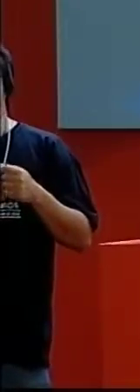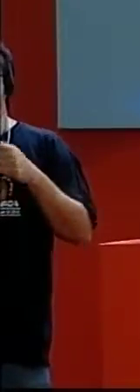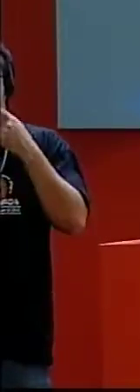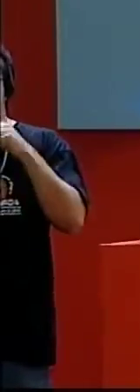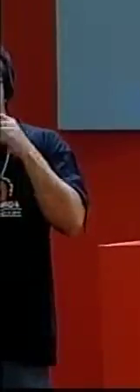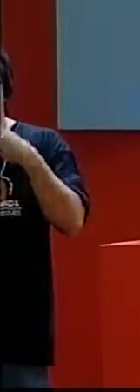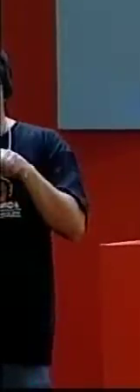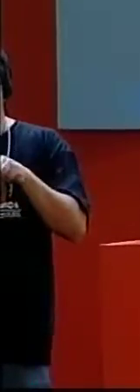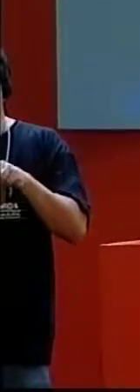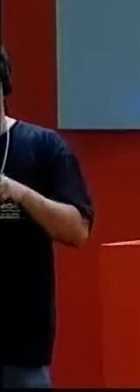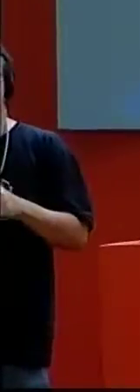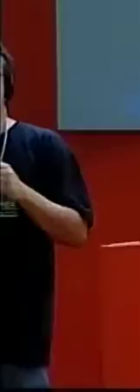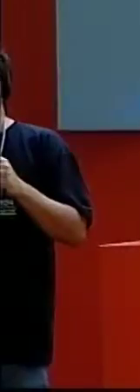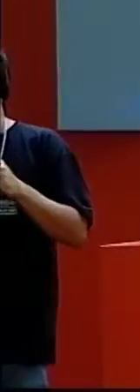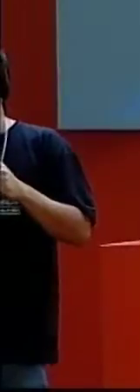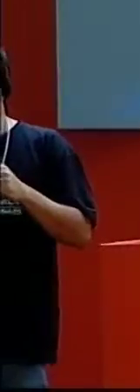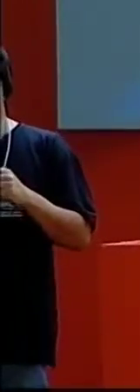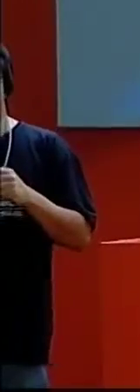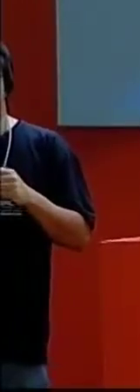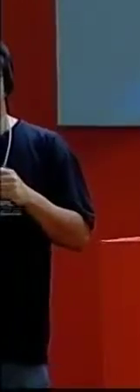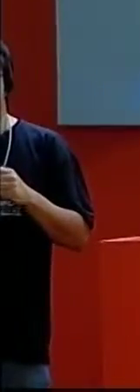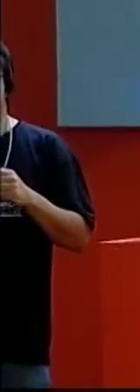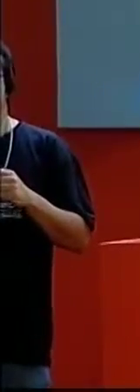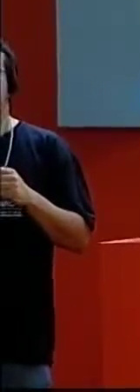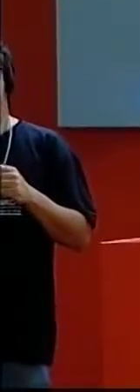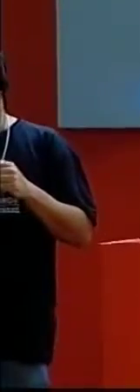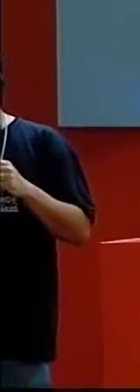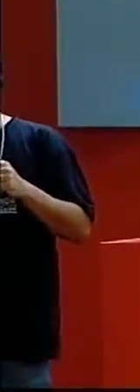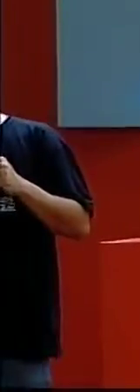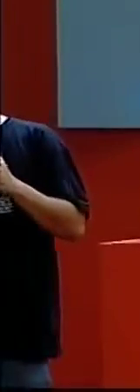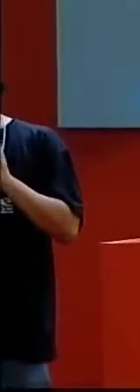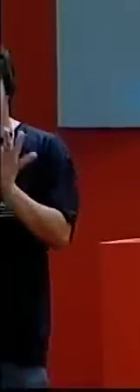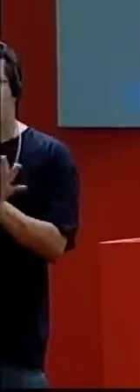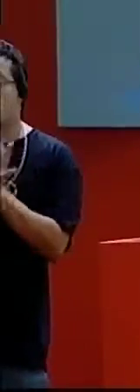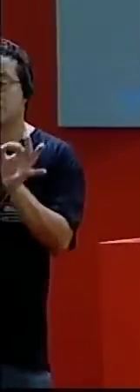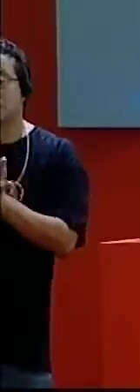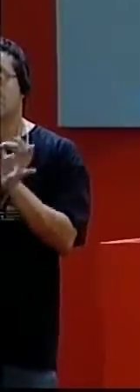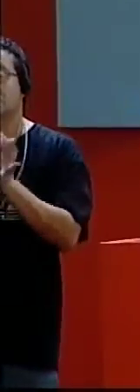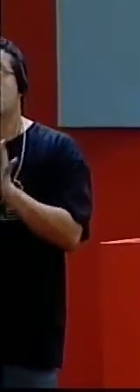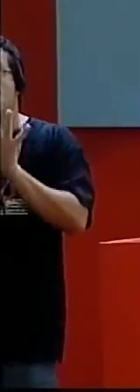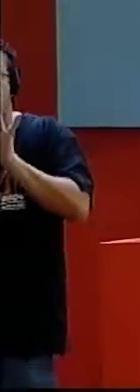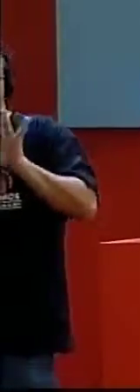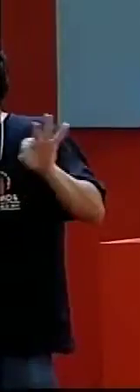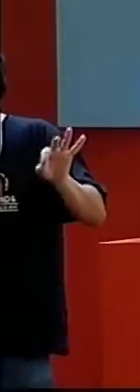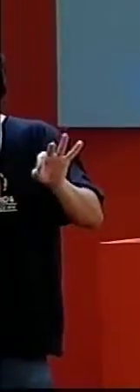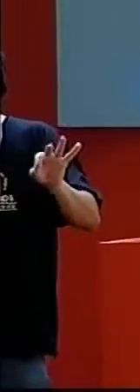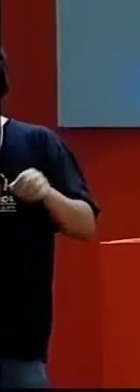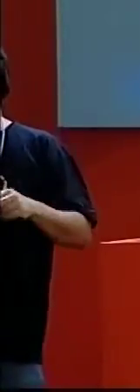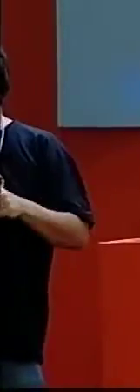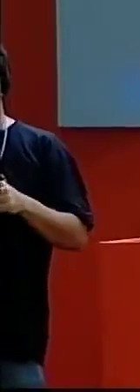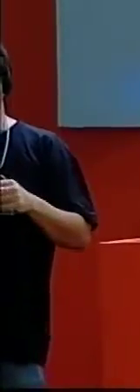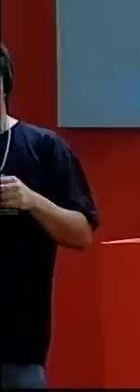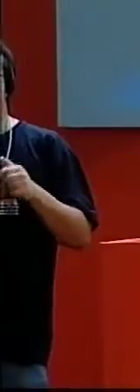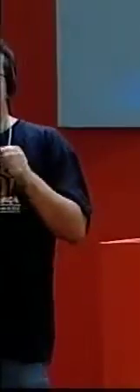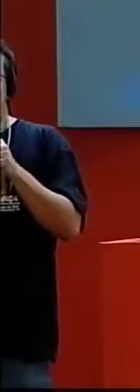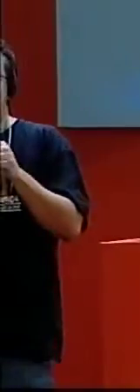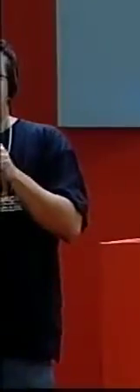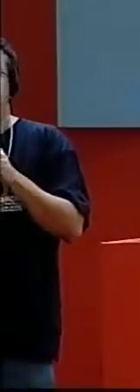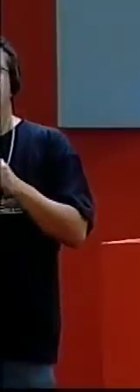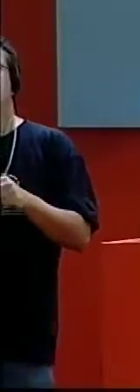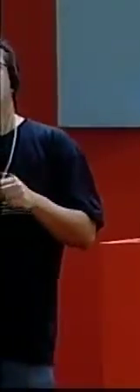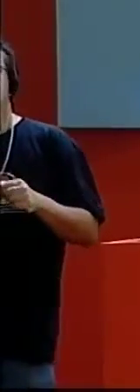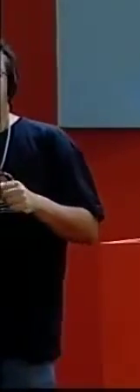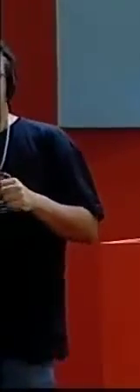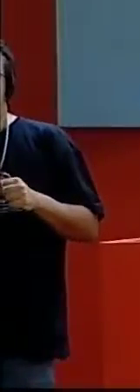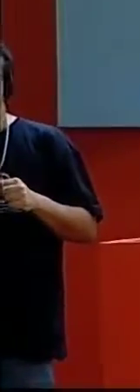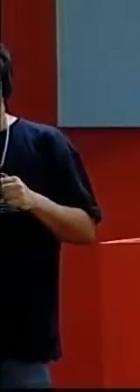perspective. The climate justice movement, even though the name itself might be relatively